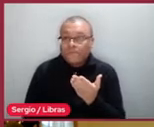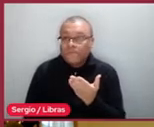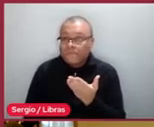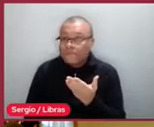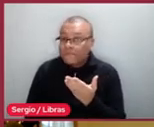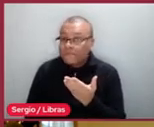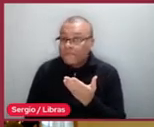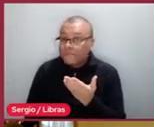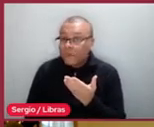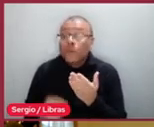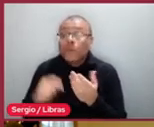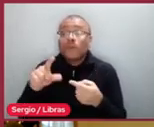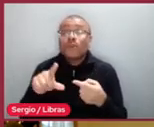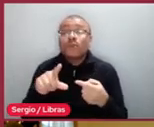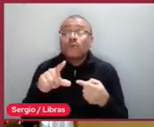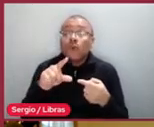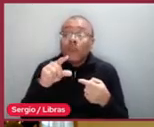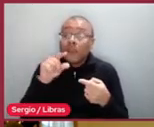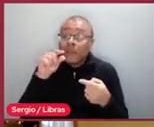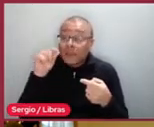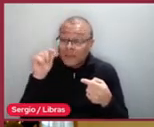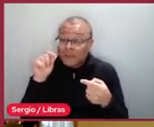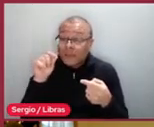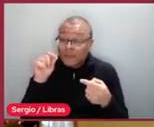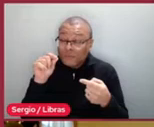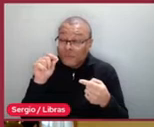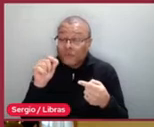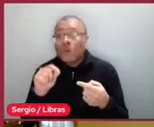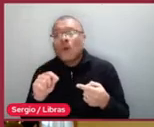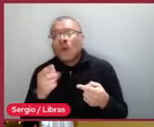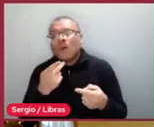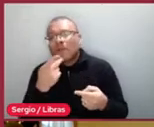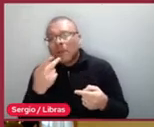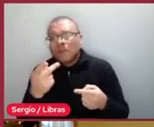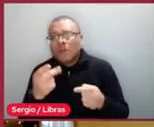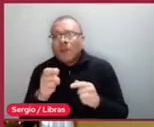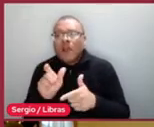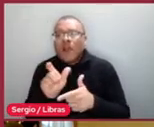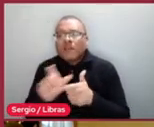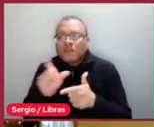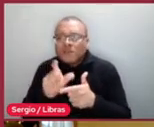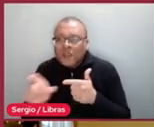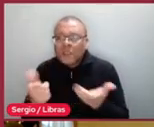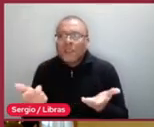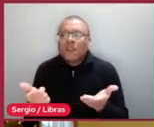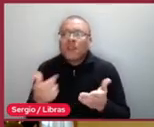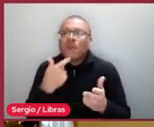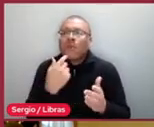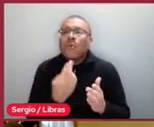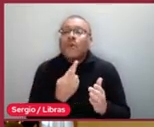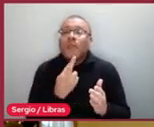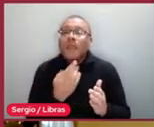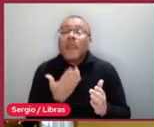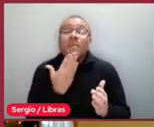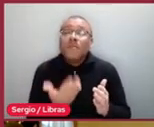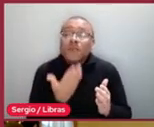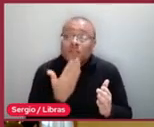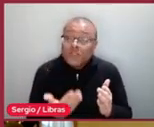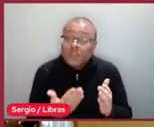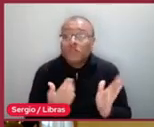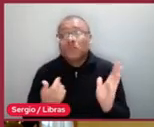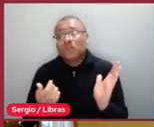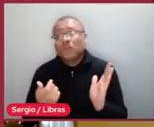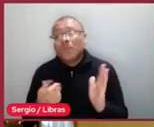to define which they are. So in this case, name is a type string, roles is not required. So it's